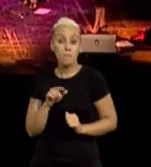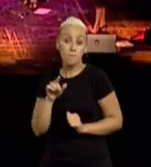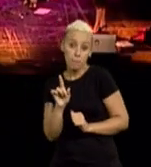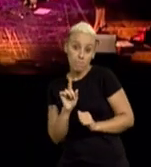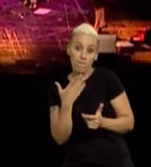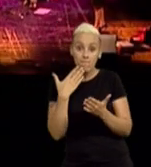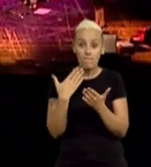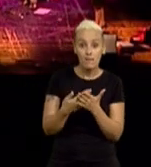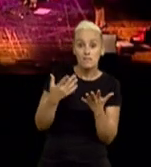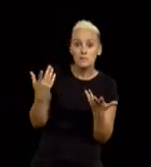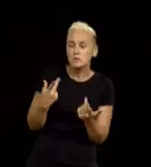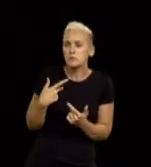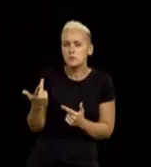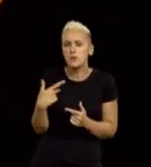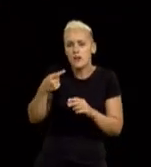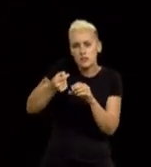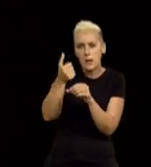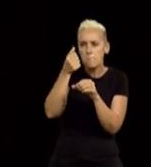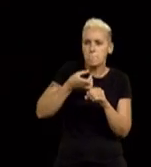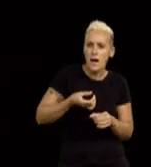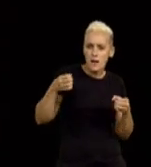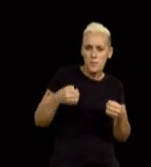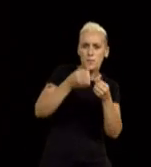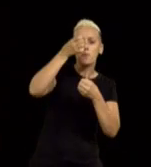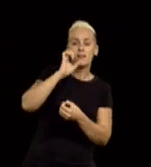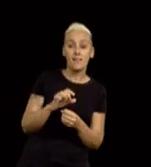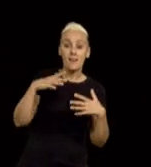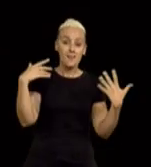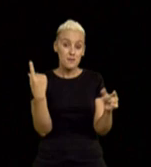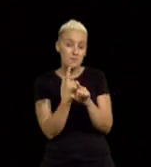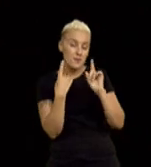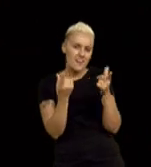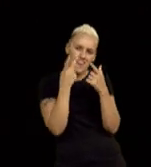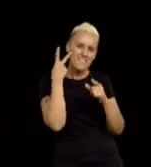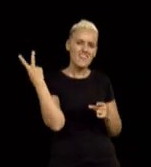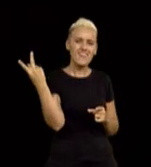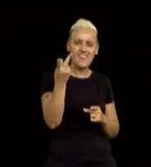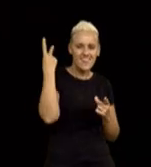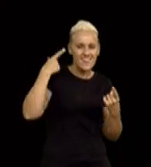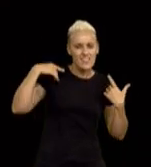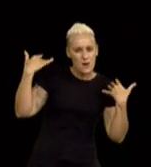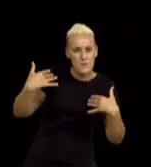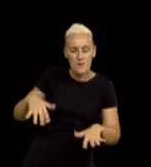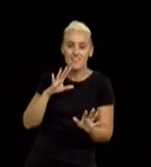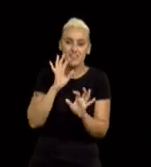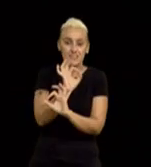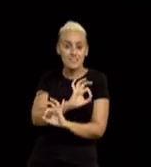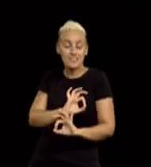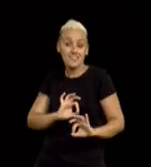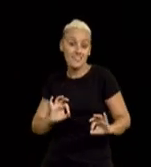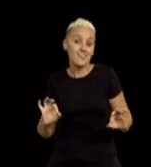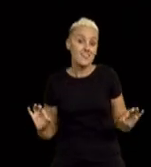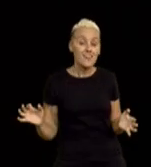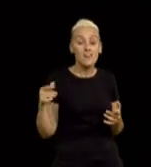Gladdens, Prudence, Ernest, Gabbers, champagne with bubbles. Life is just a merry-go-round.